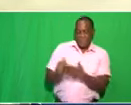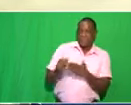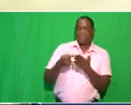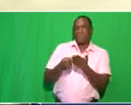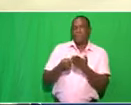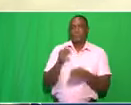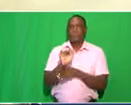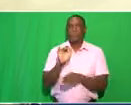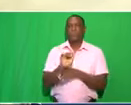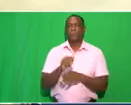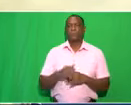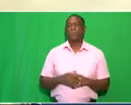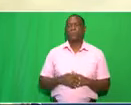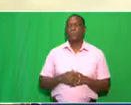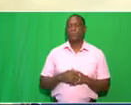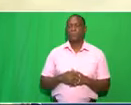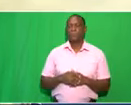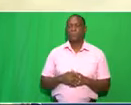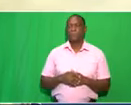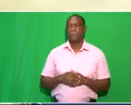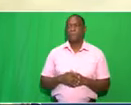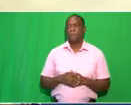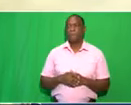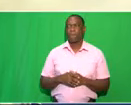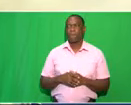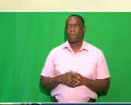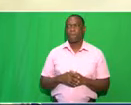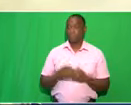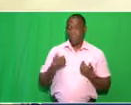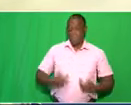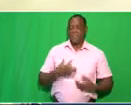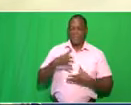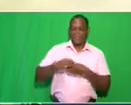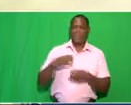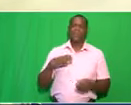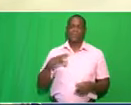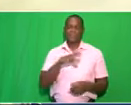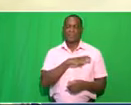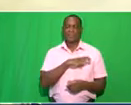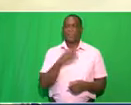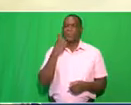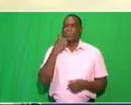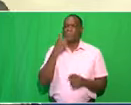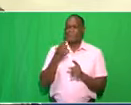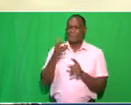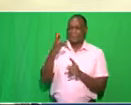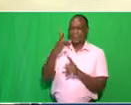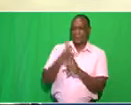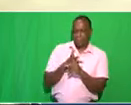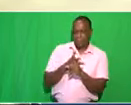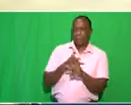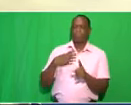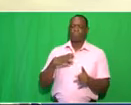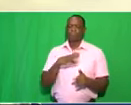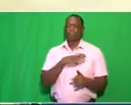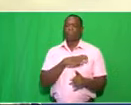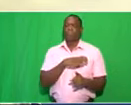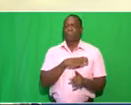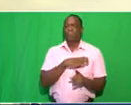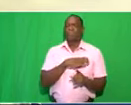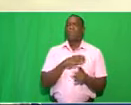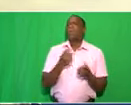Motley, one of the members of the committee. Over the past 6 months, the committee has been using a